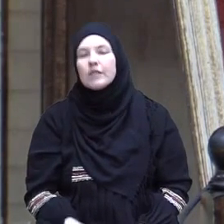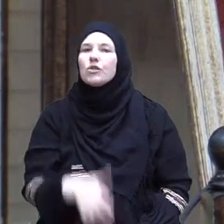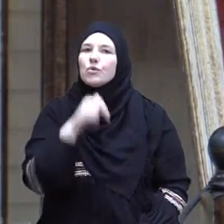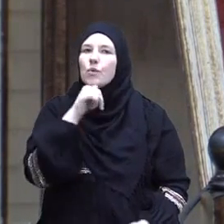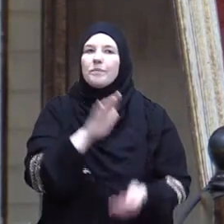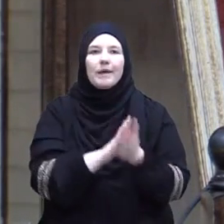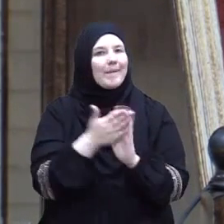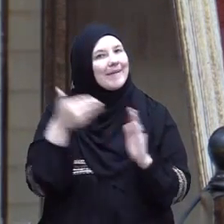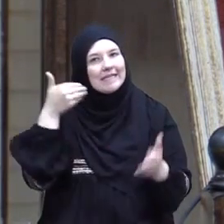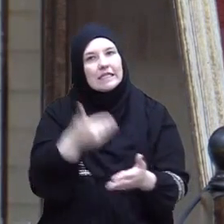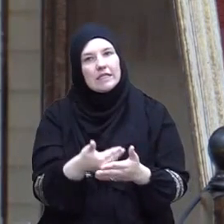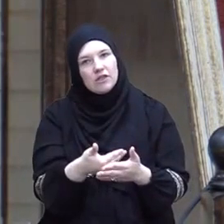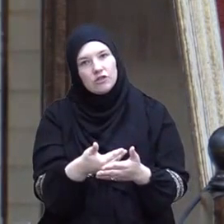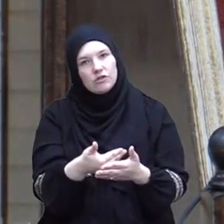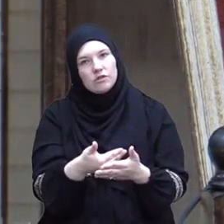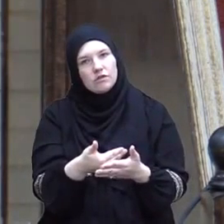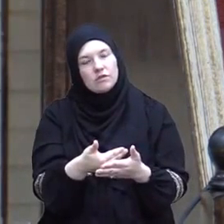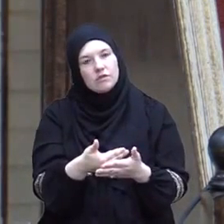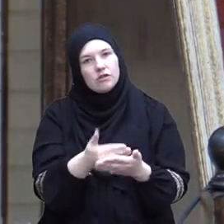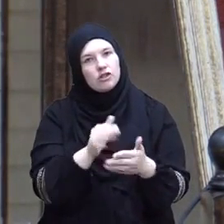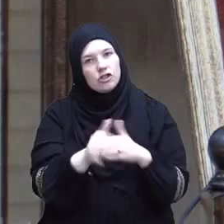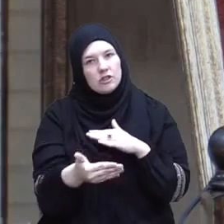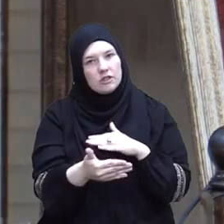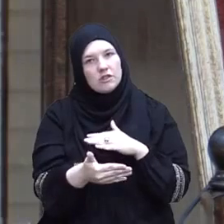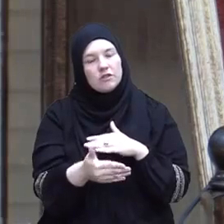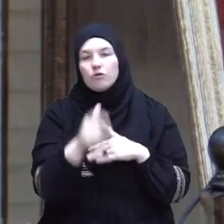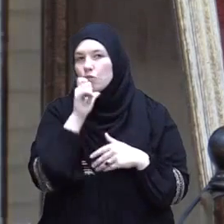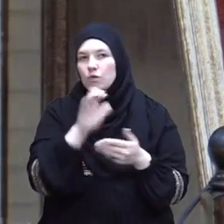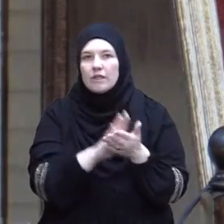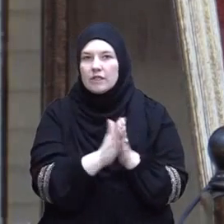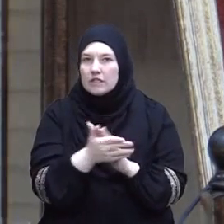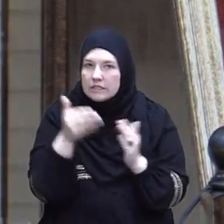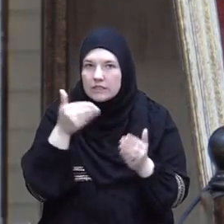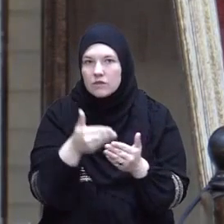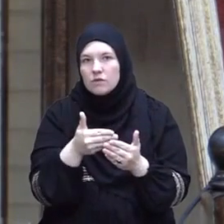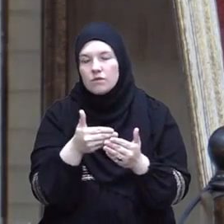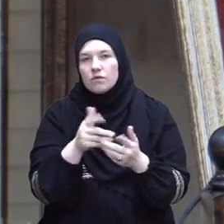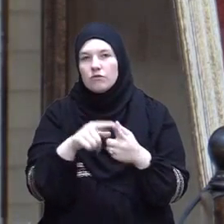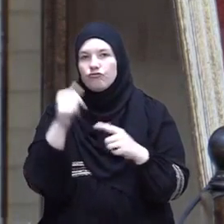adultery. Right? Here it says, don't get near the tree.